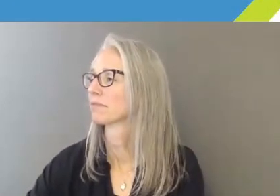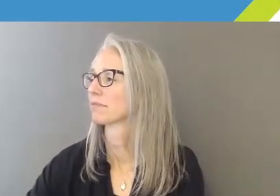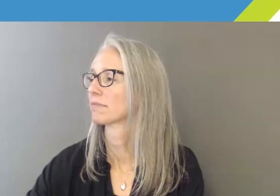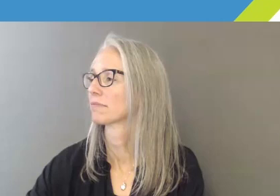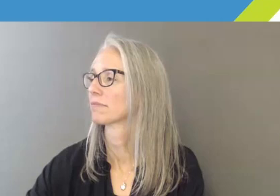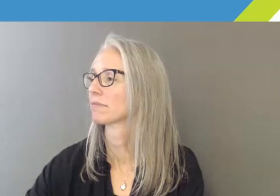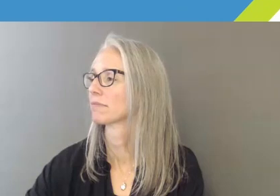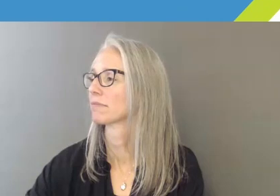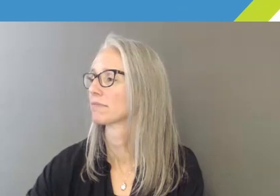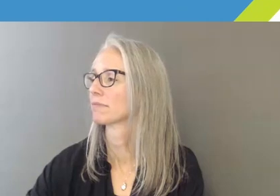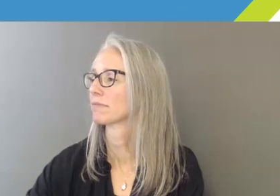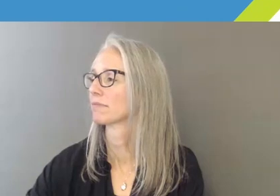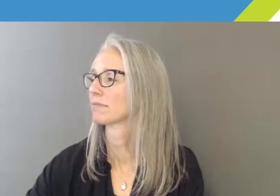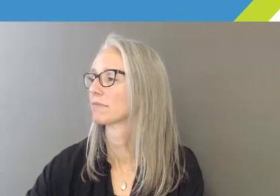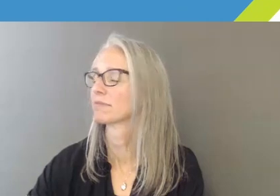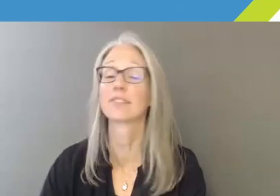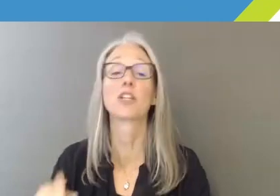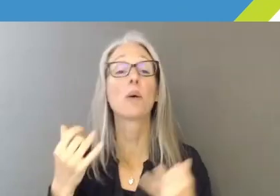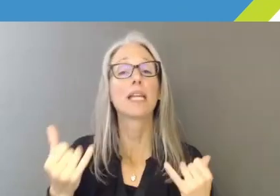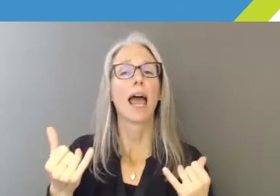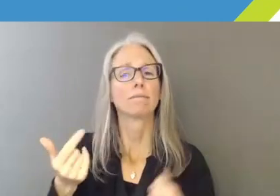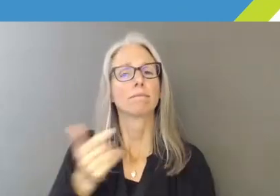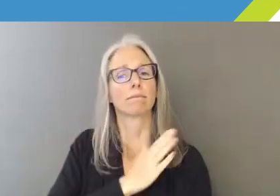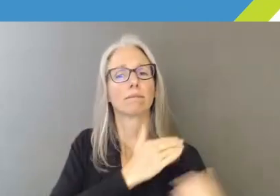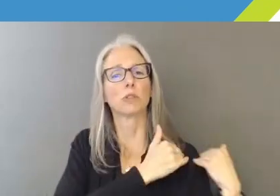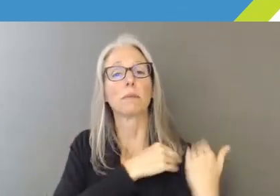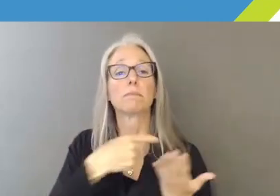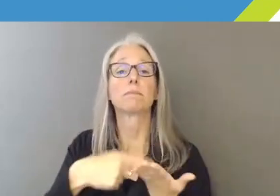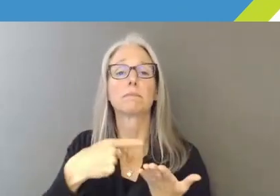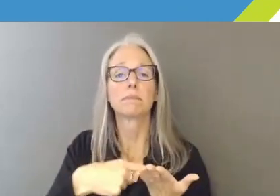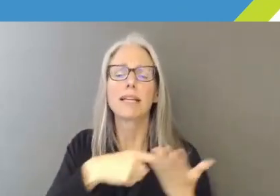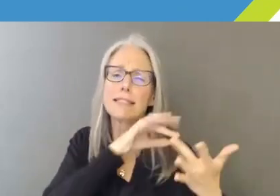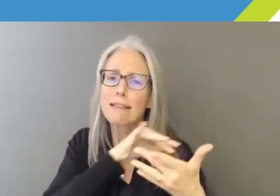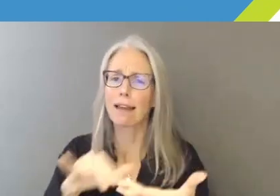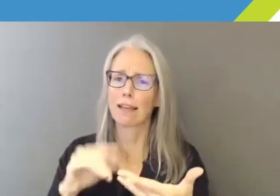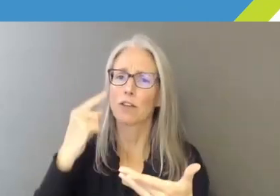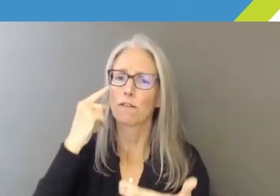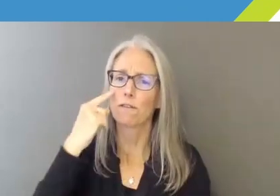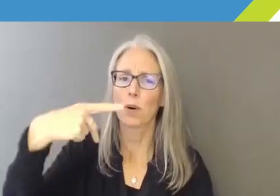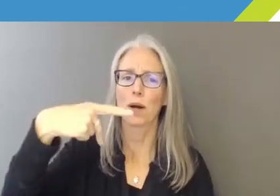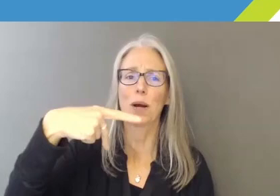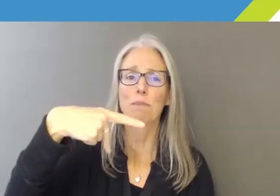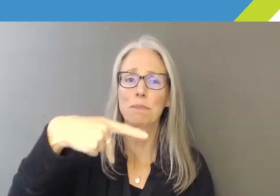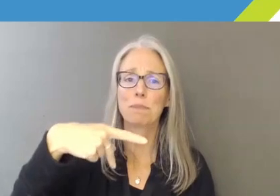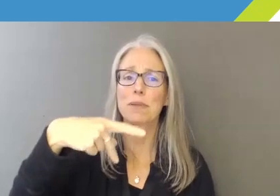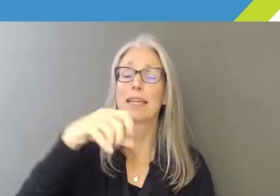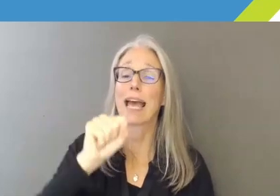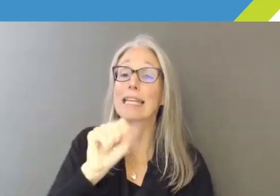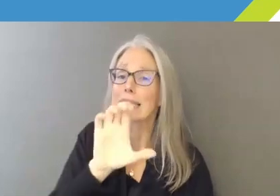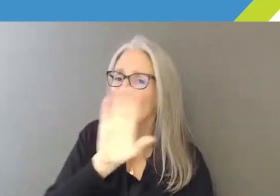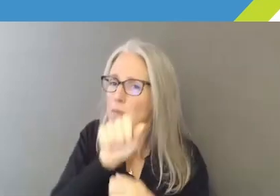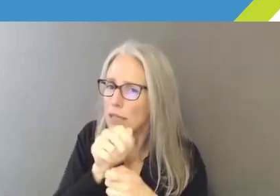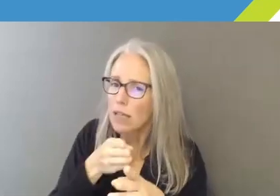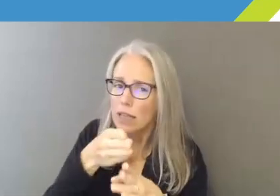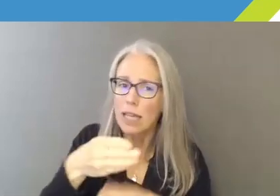with talking to you about studies in pediatric PSC. Obviously, that's a huge topic, so we'll just, sort of look at a little piece